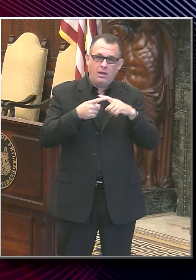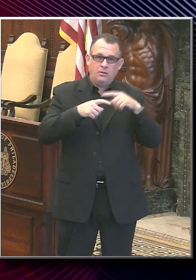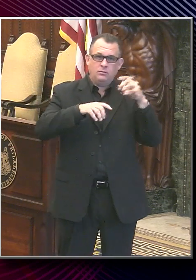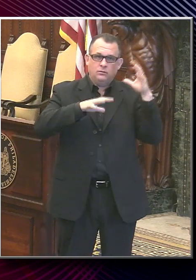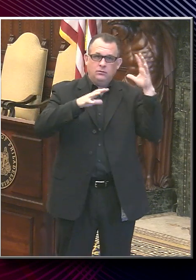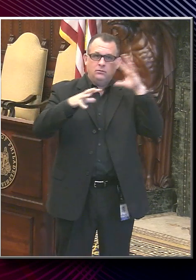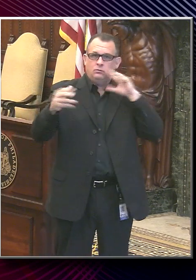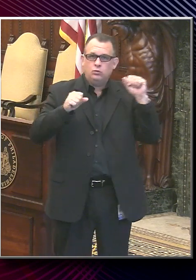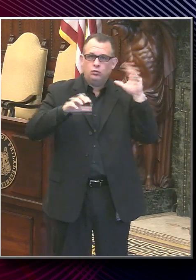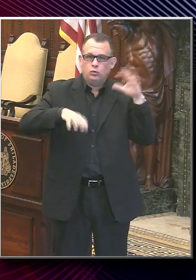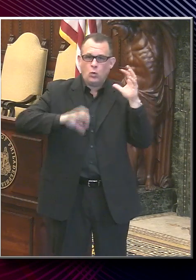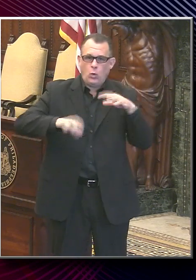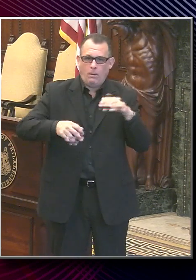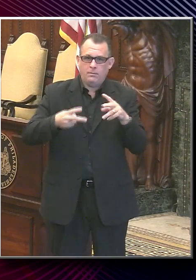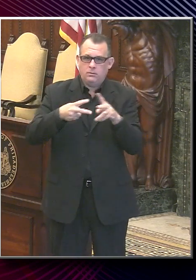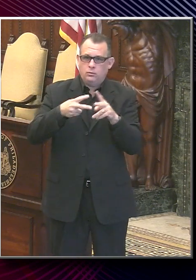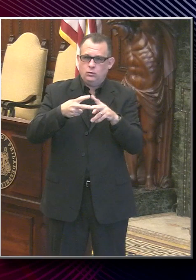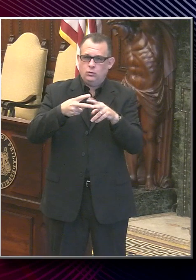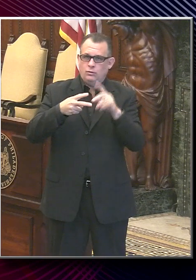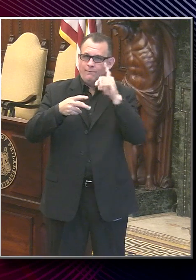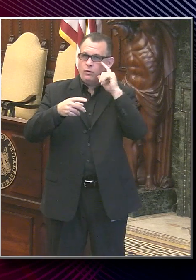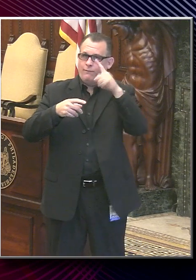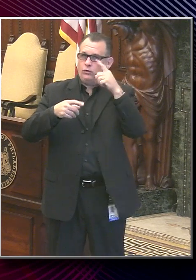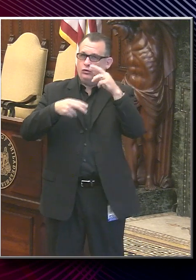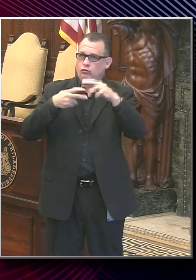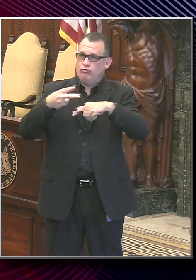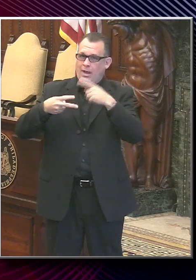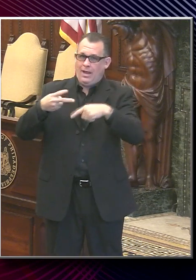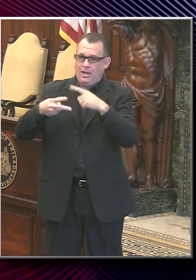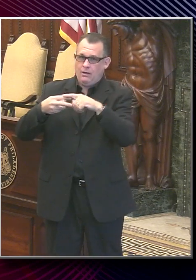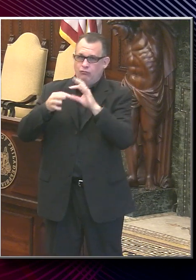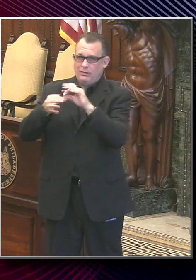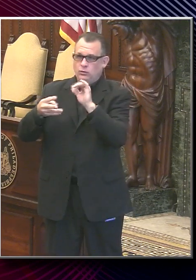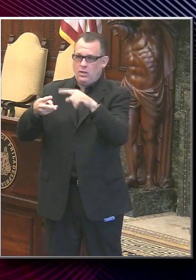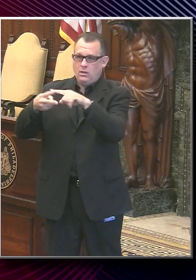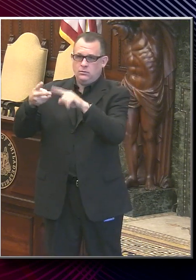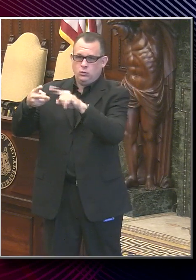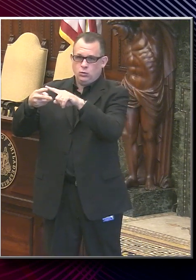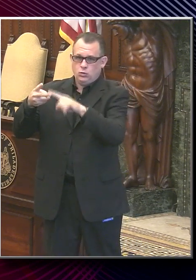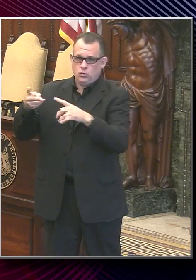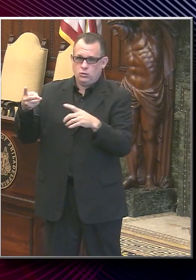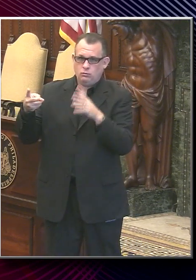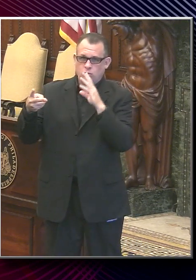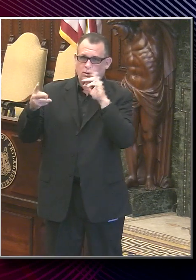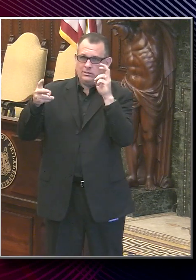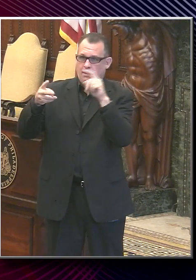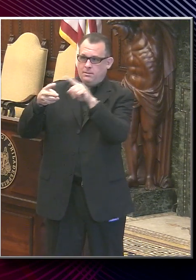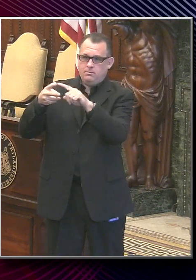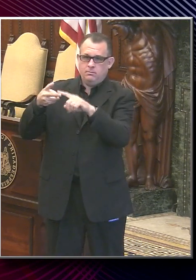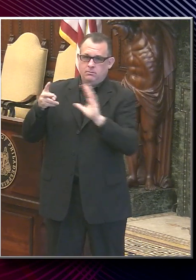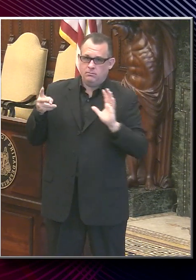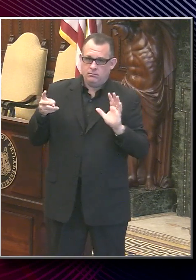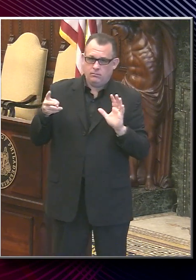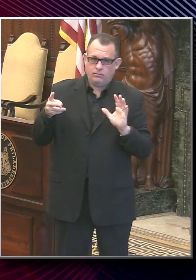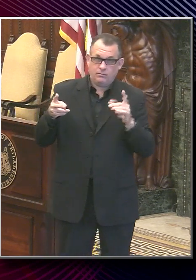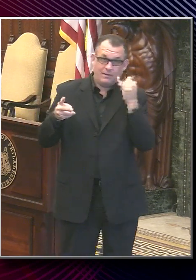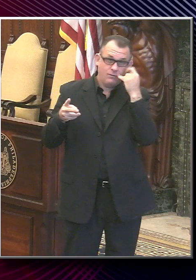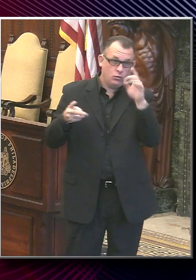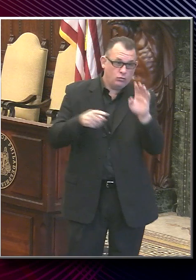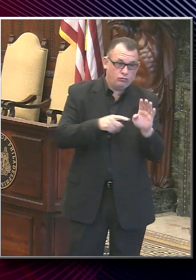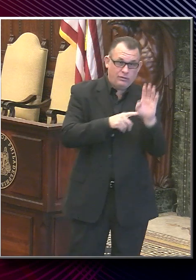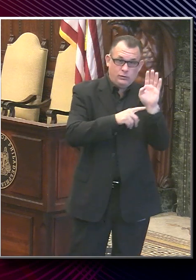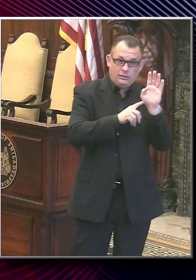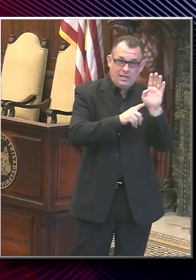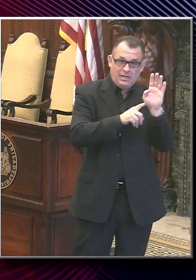the region this morning. So for the first round, again, questions only on those two topics. If your hand is raised now on another topic,